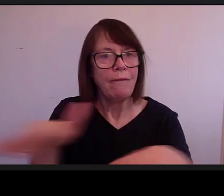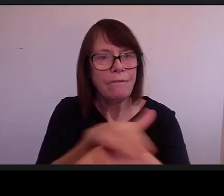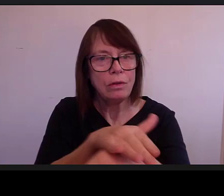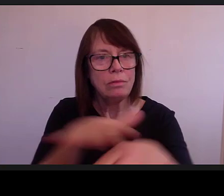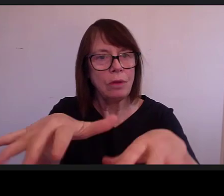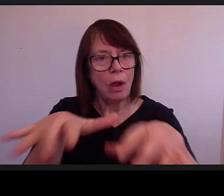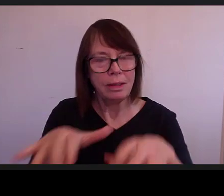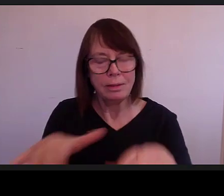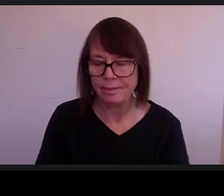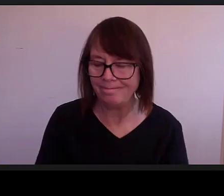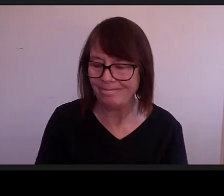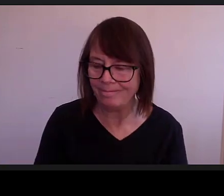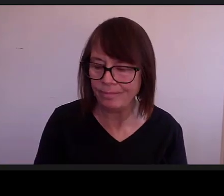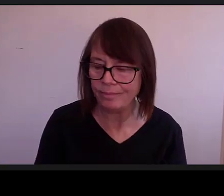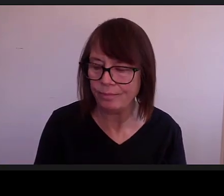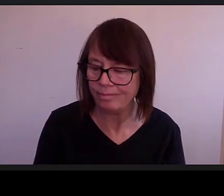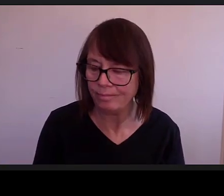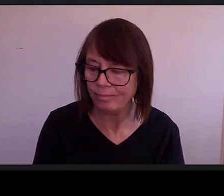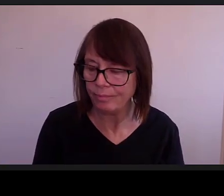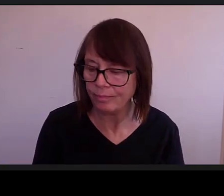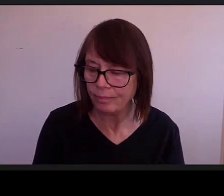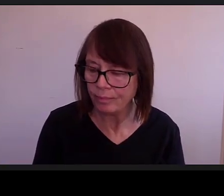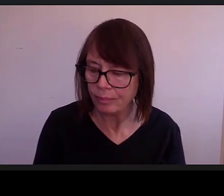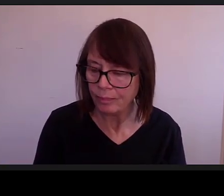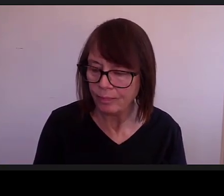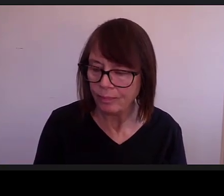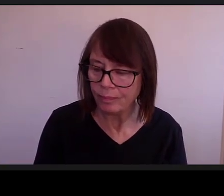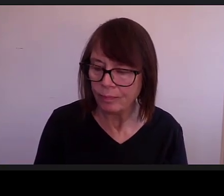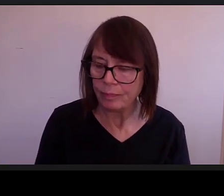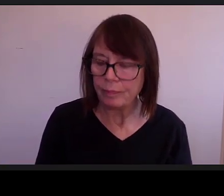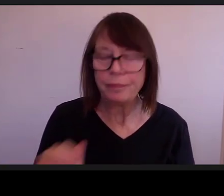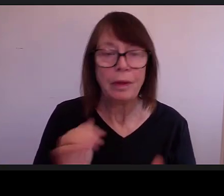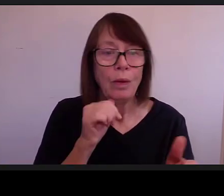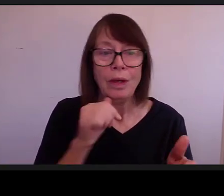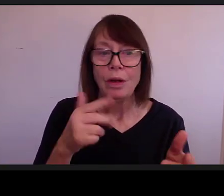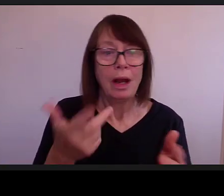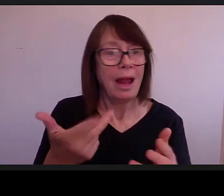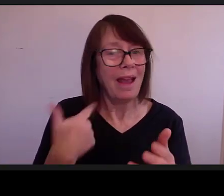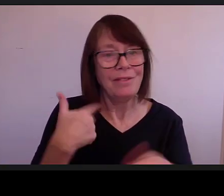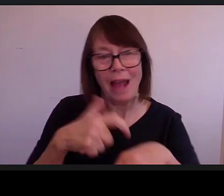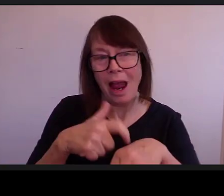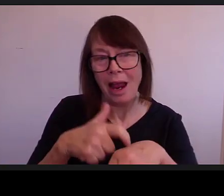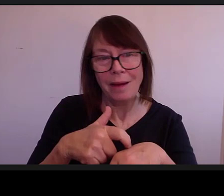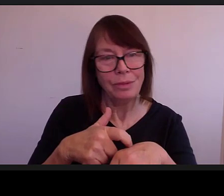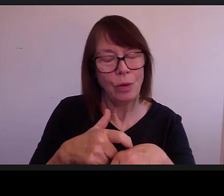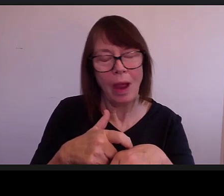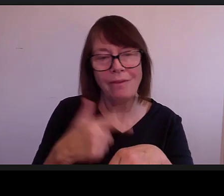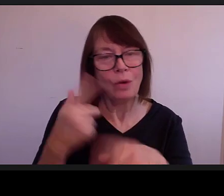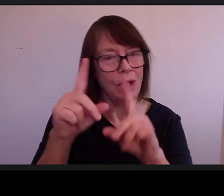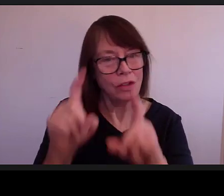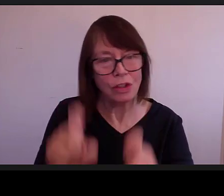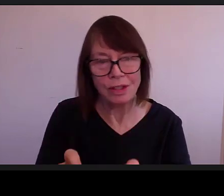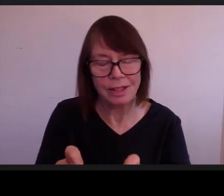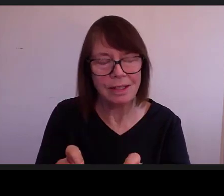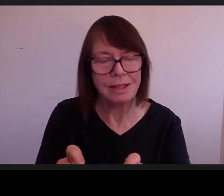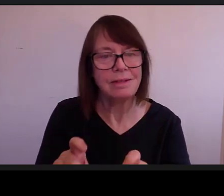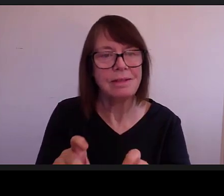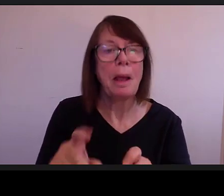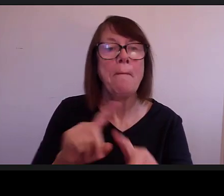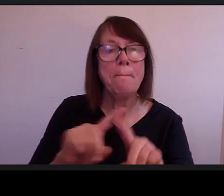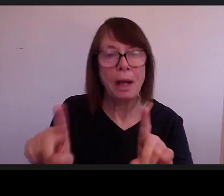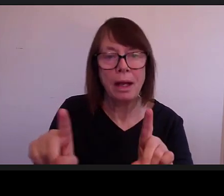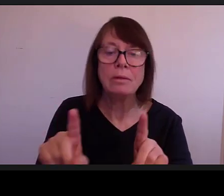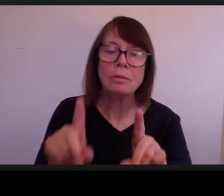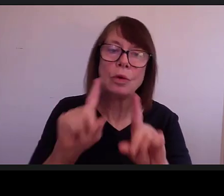incredible panel of speakers today, we have not reserved time to discuss your questions live today. However, your questions and